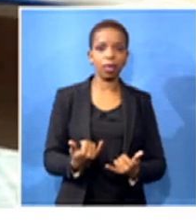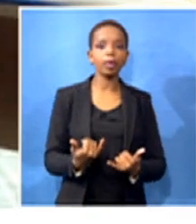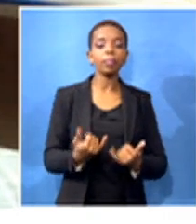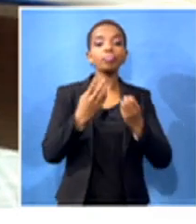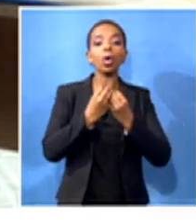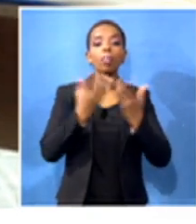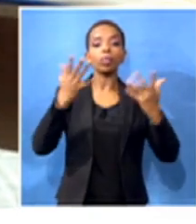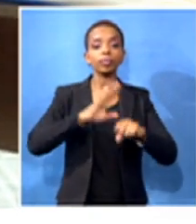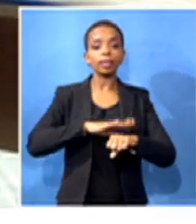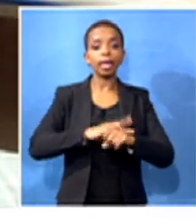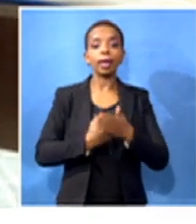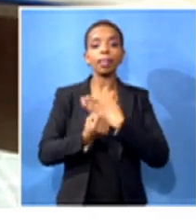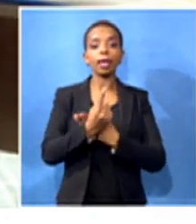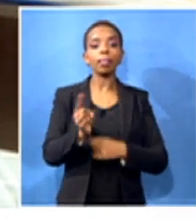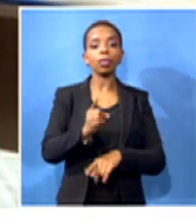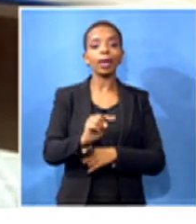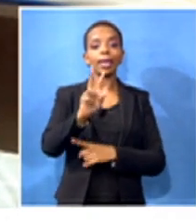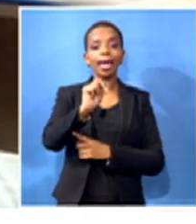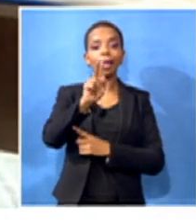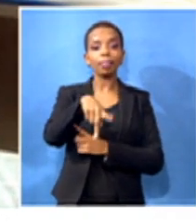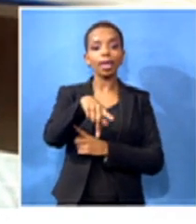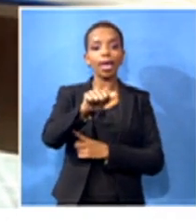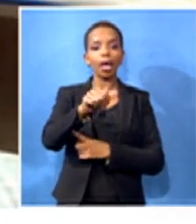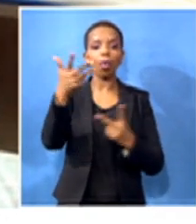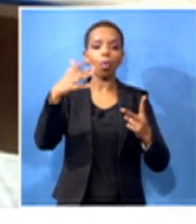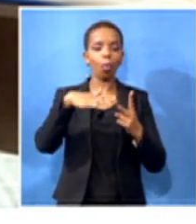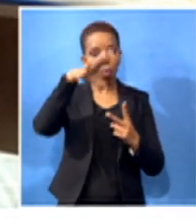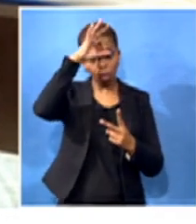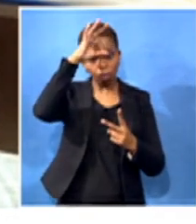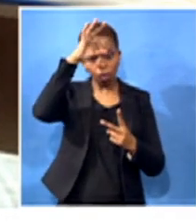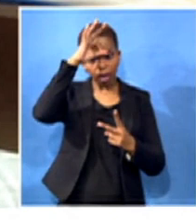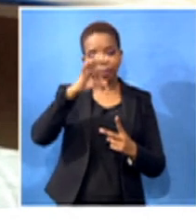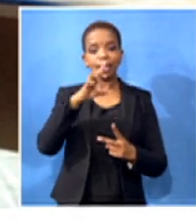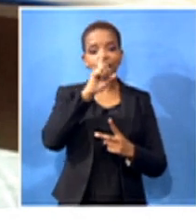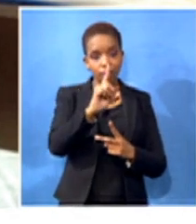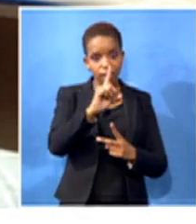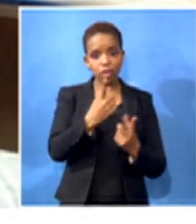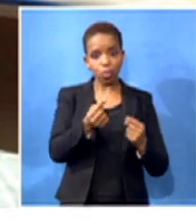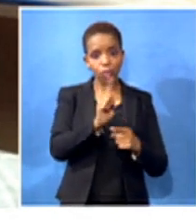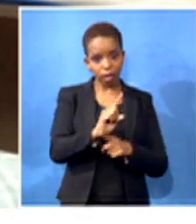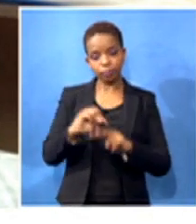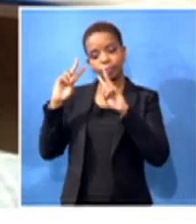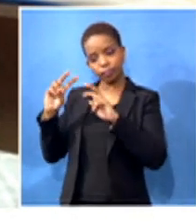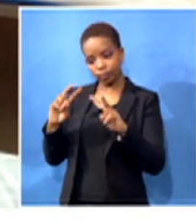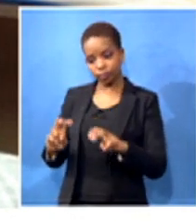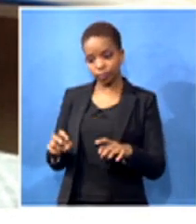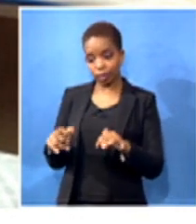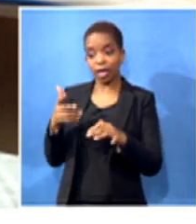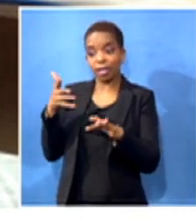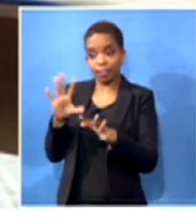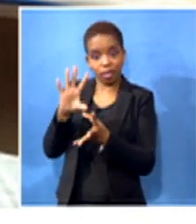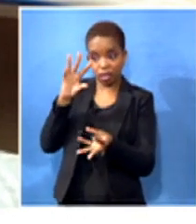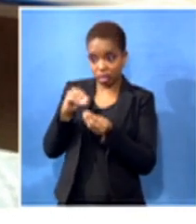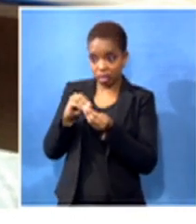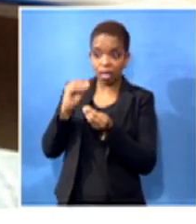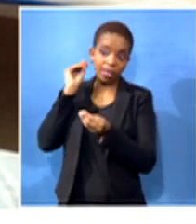police or the NPA after forensic investigation has been done, either internally or through external investigators. That's when you then say